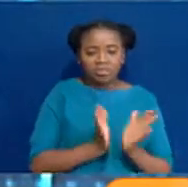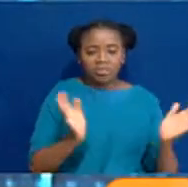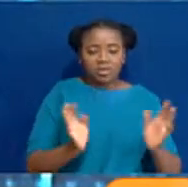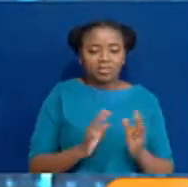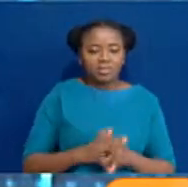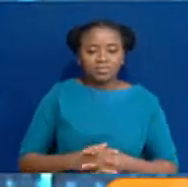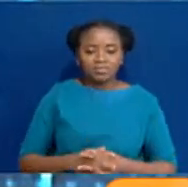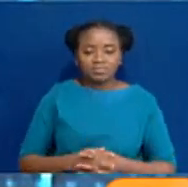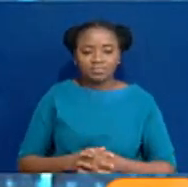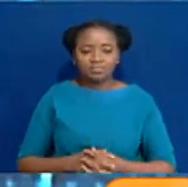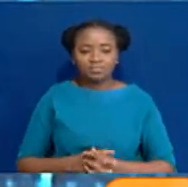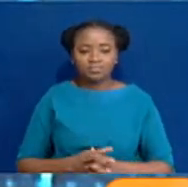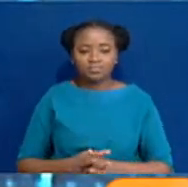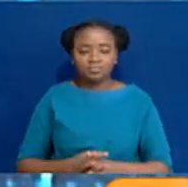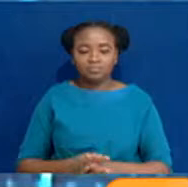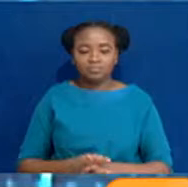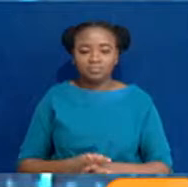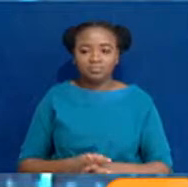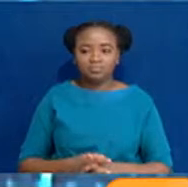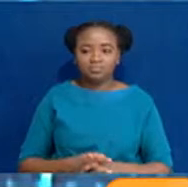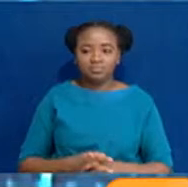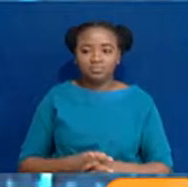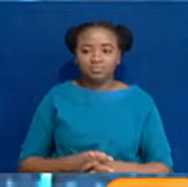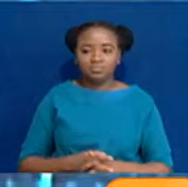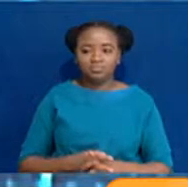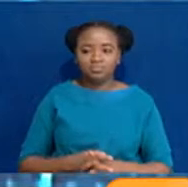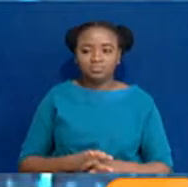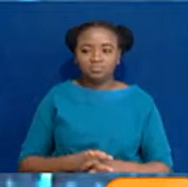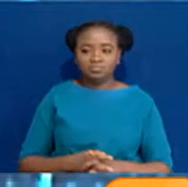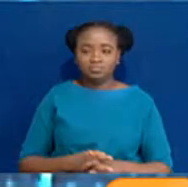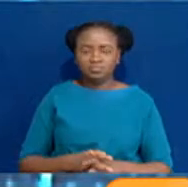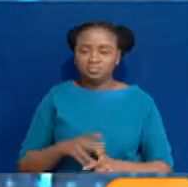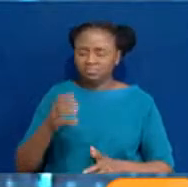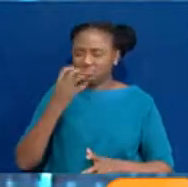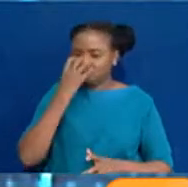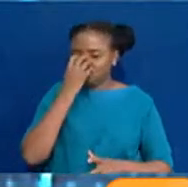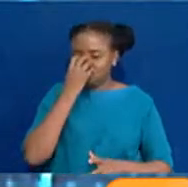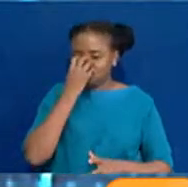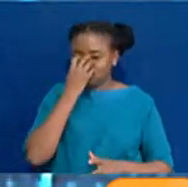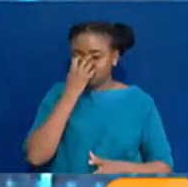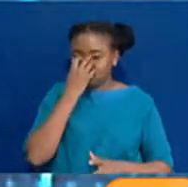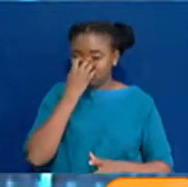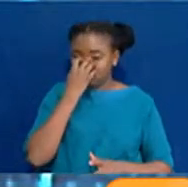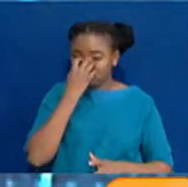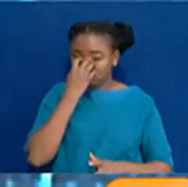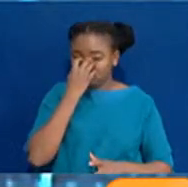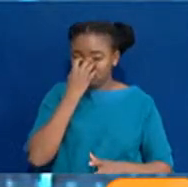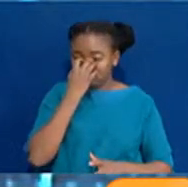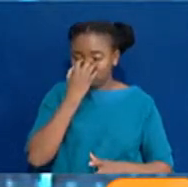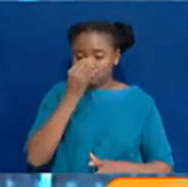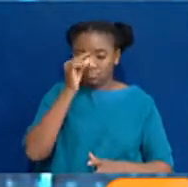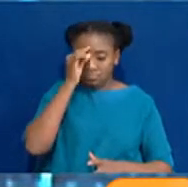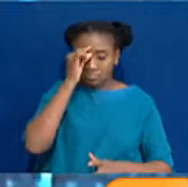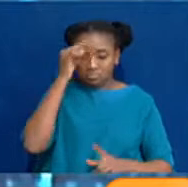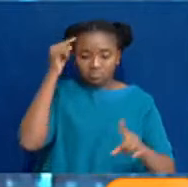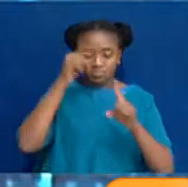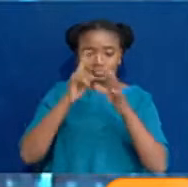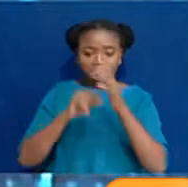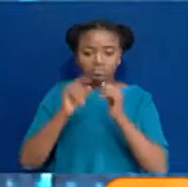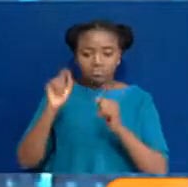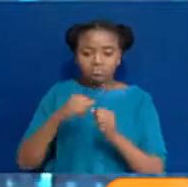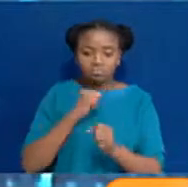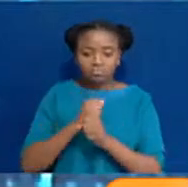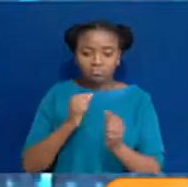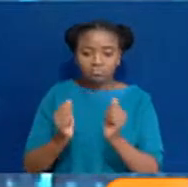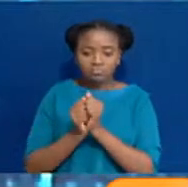the interest of government, Kenya Kwanza government, this route of government, to muzzle the media. No, it's not. What we are saying is that